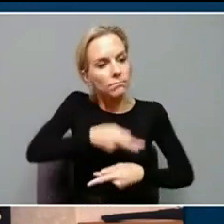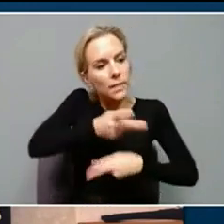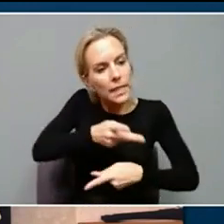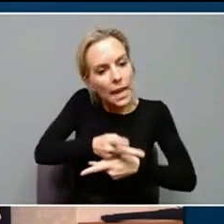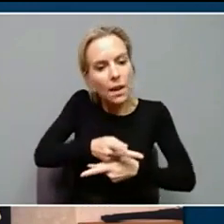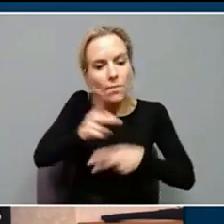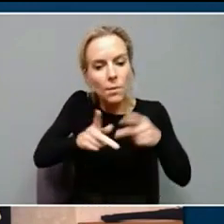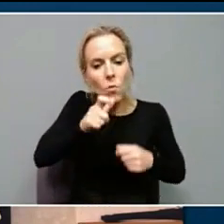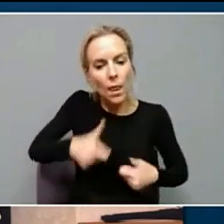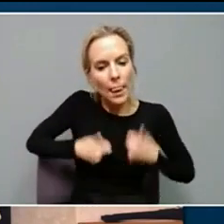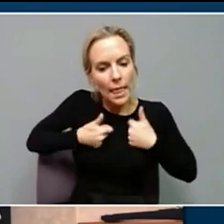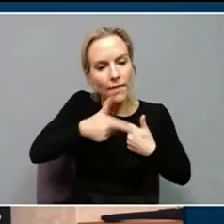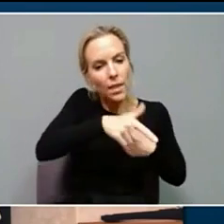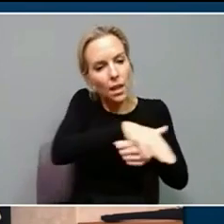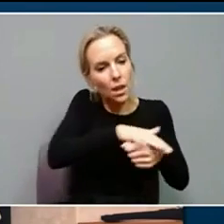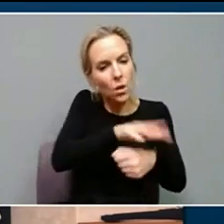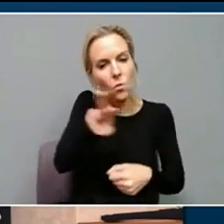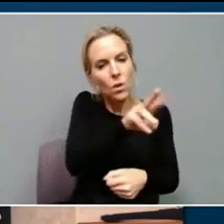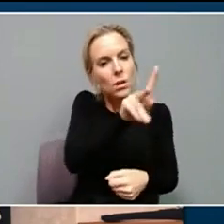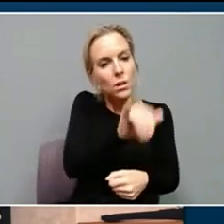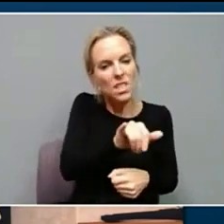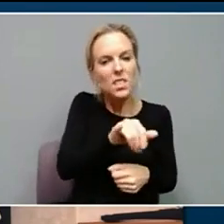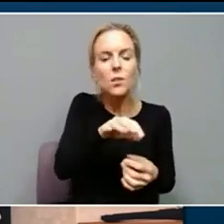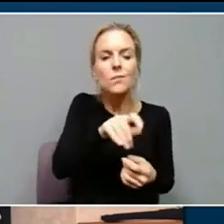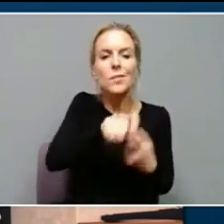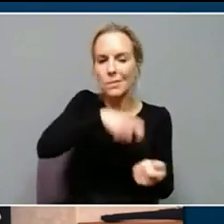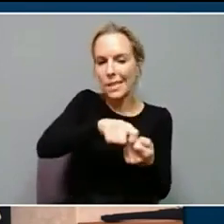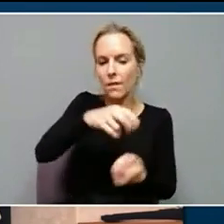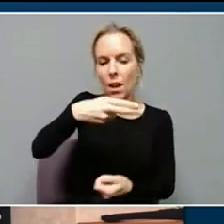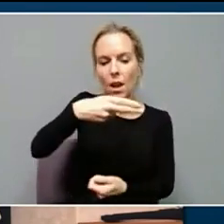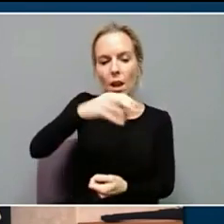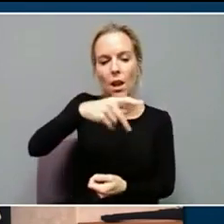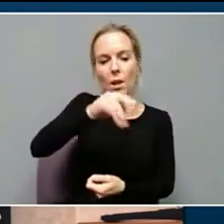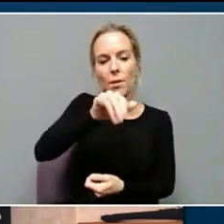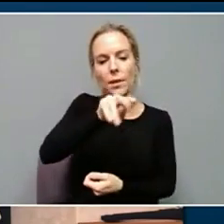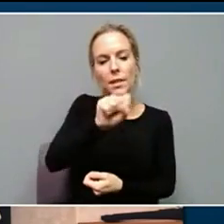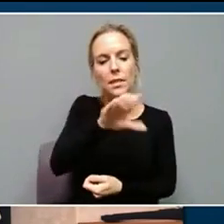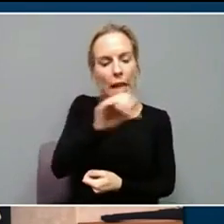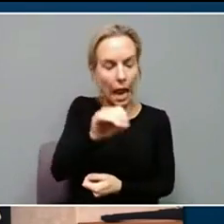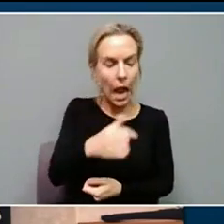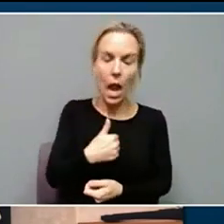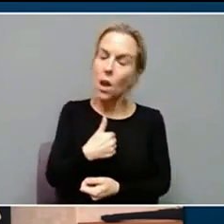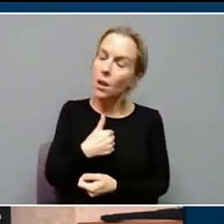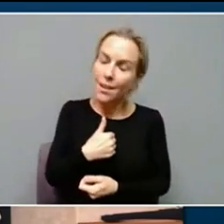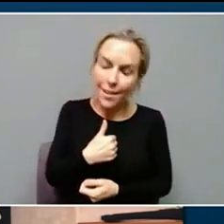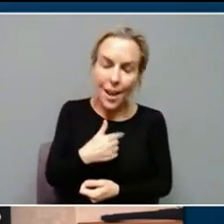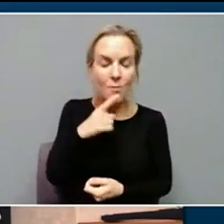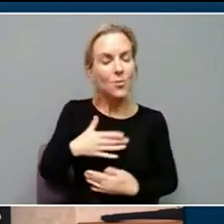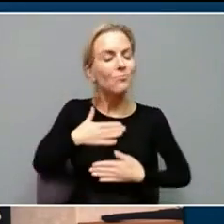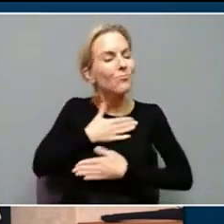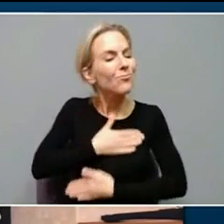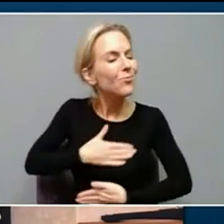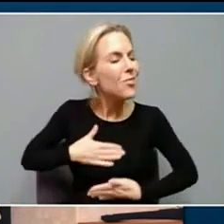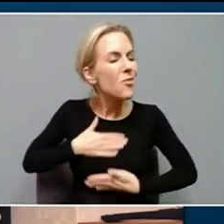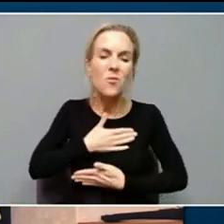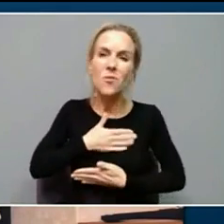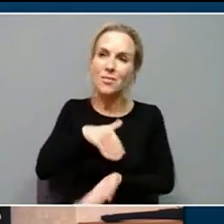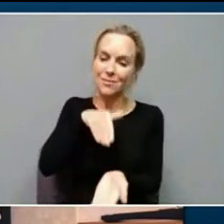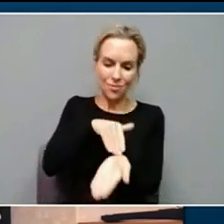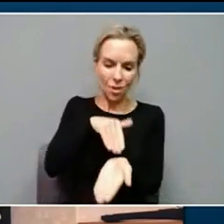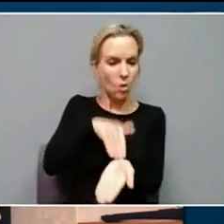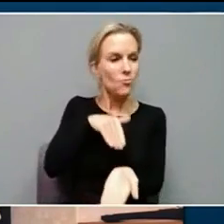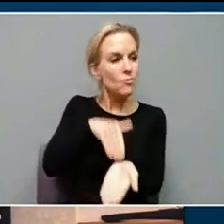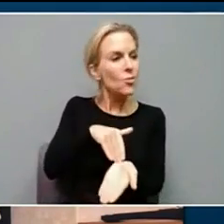and Hopkins County in particular, and I have truly enjoyed being a doctor in this part of the